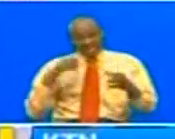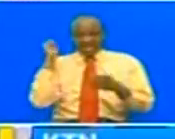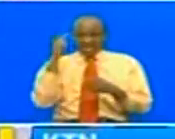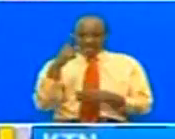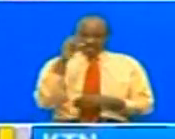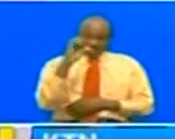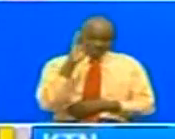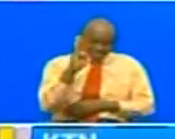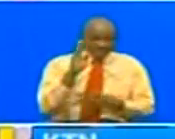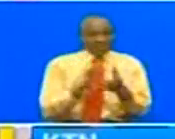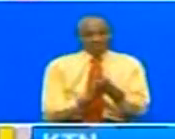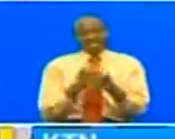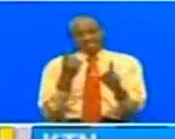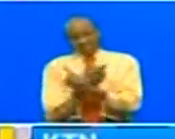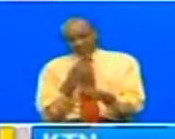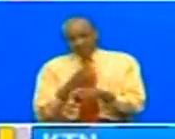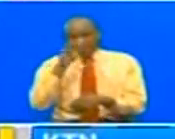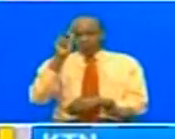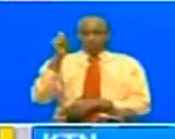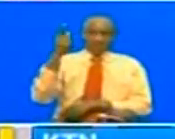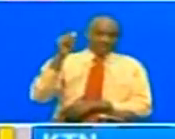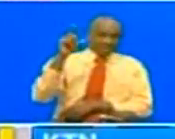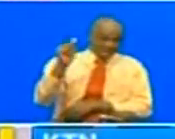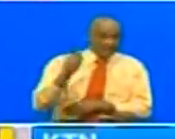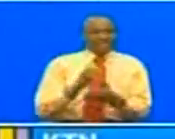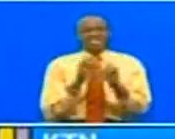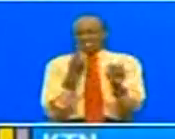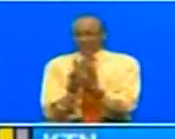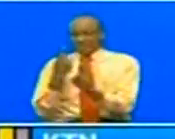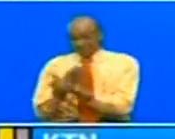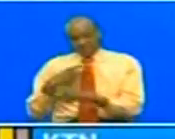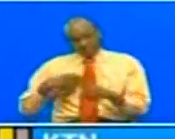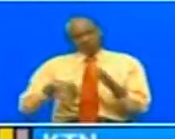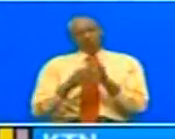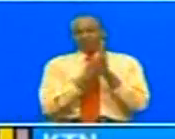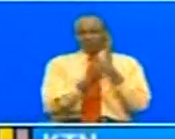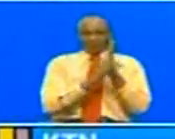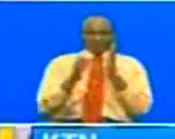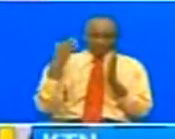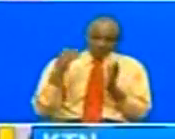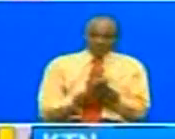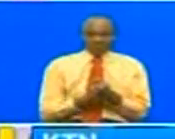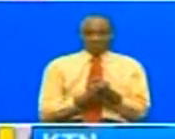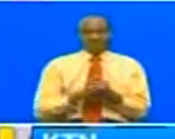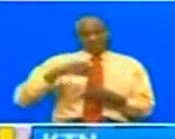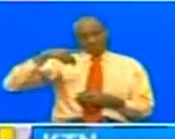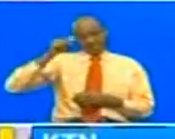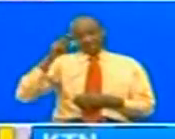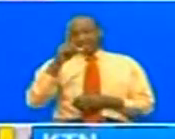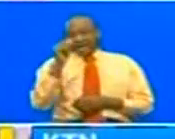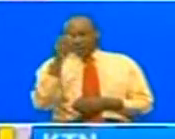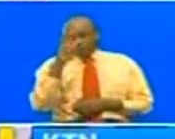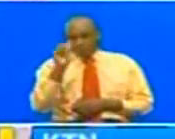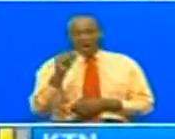Eli Adero, Joshua Controller Morella, Tobias Juakali Ochola, George Songote, Peter Dao, Ben Musuku,